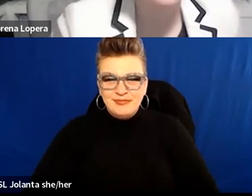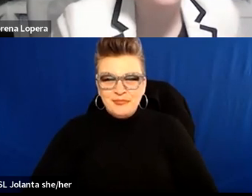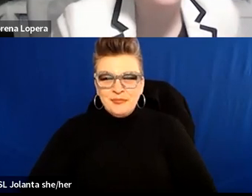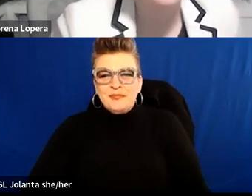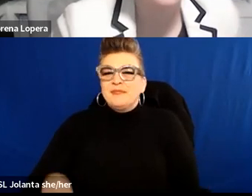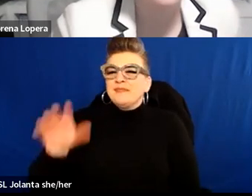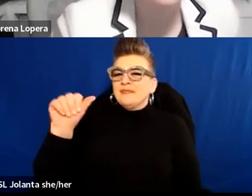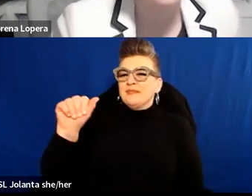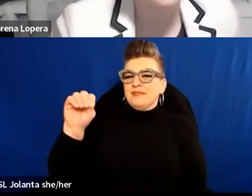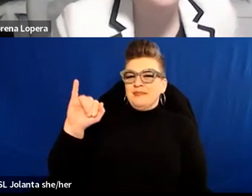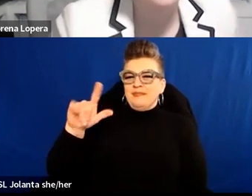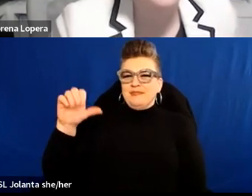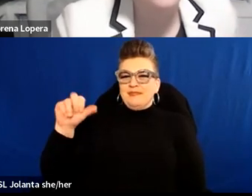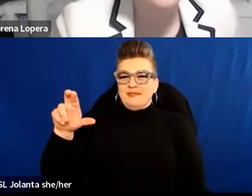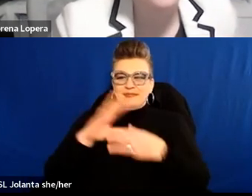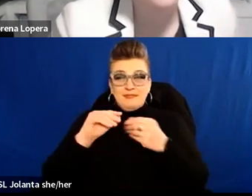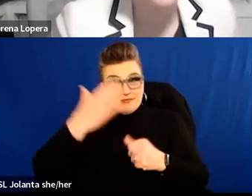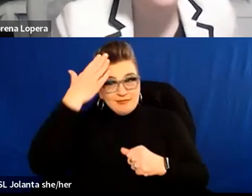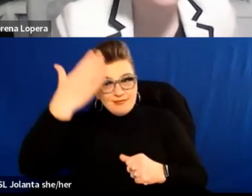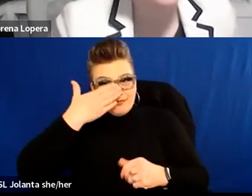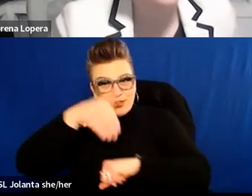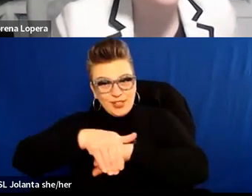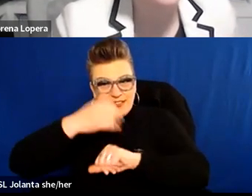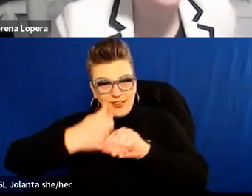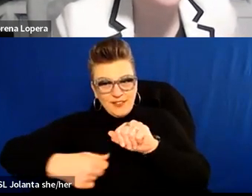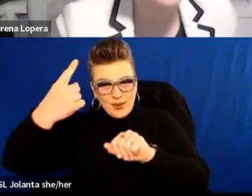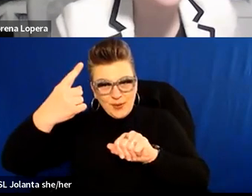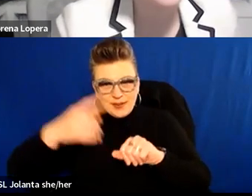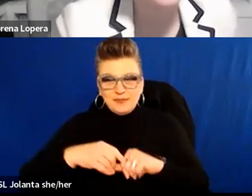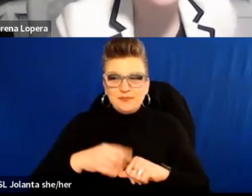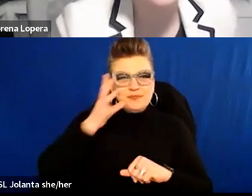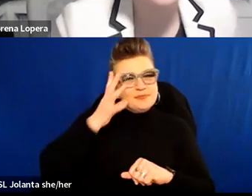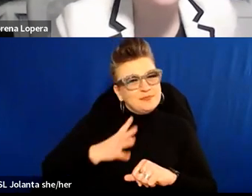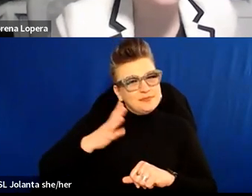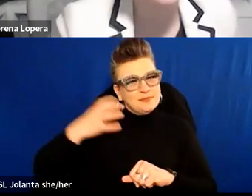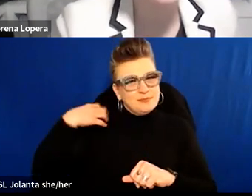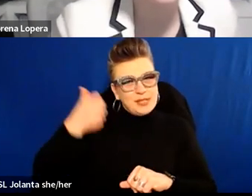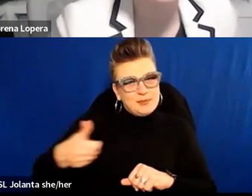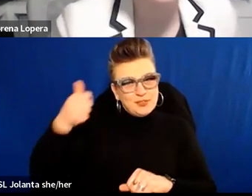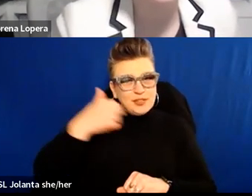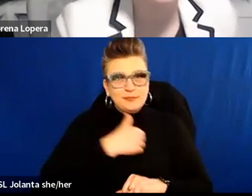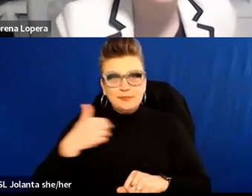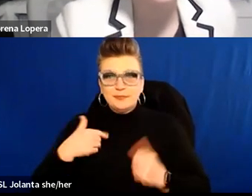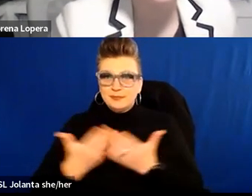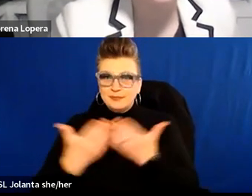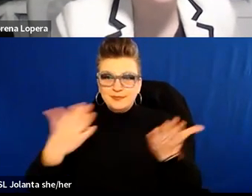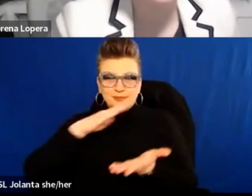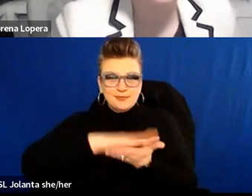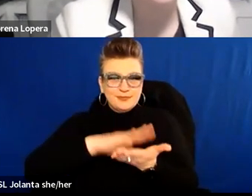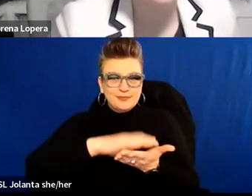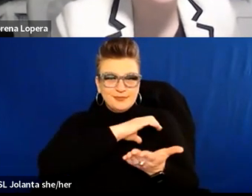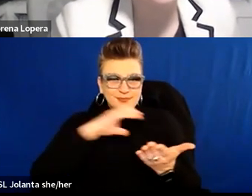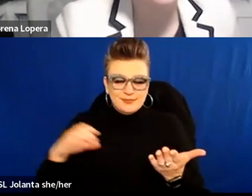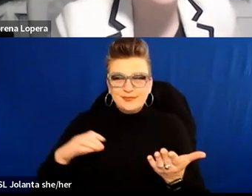well good evening uh everyone madam chair and uh members of the school committee dr